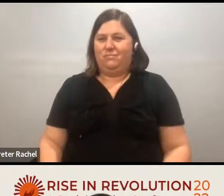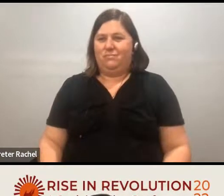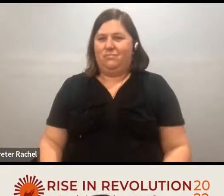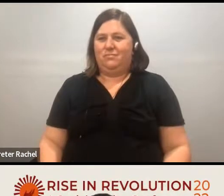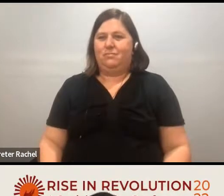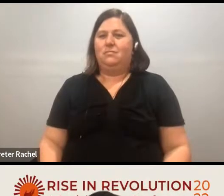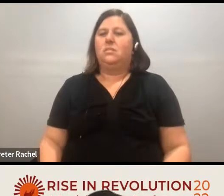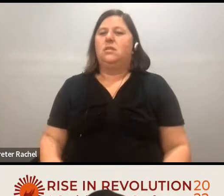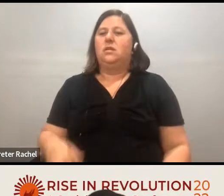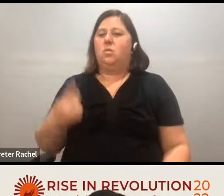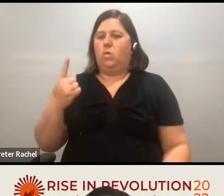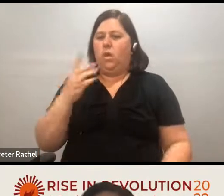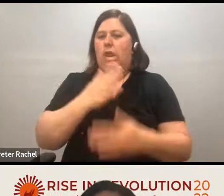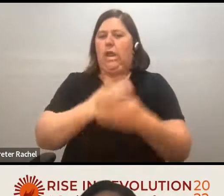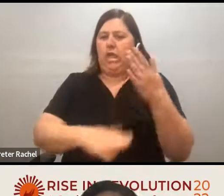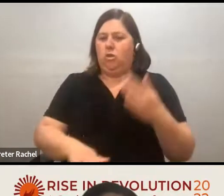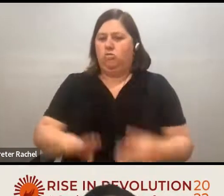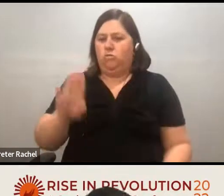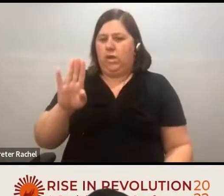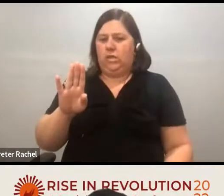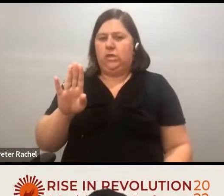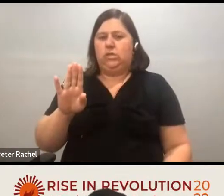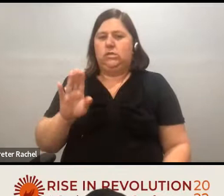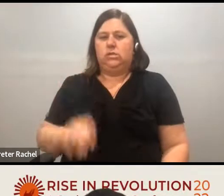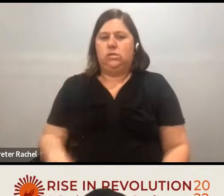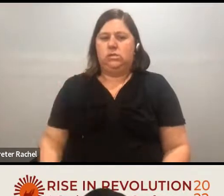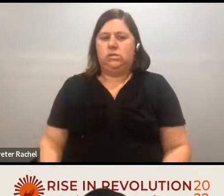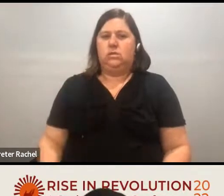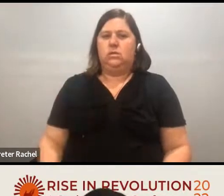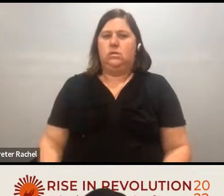There is a hand raised at Paula.